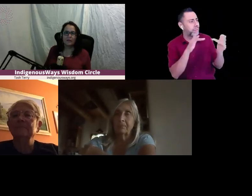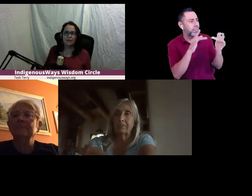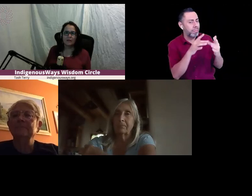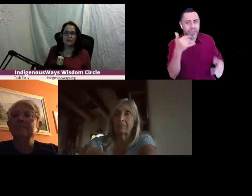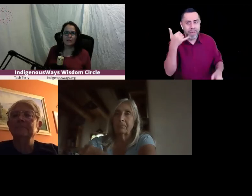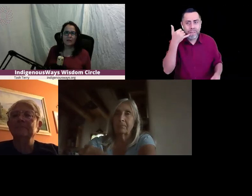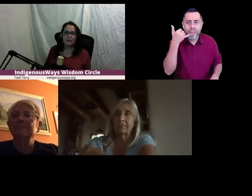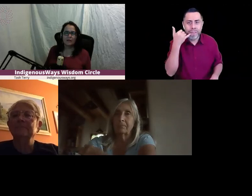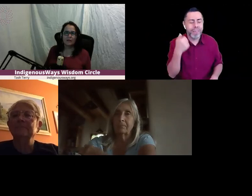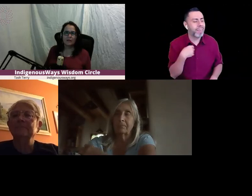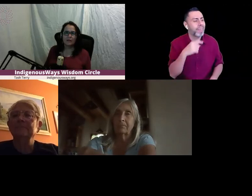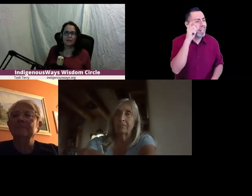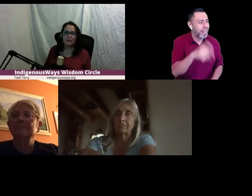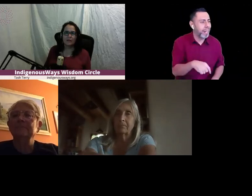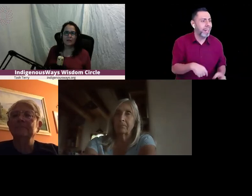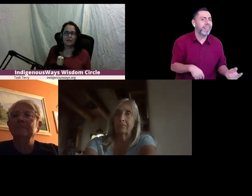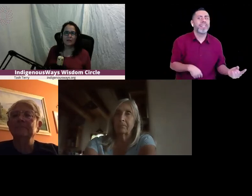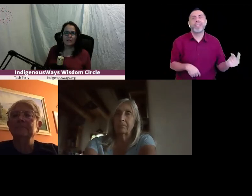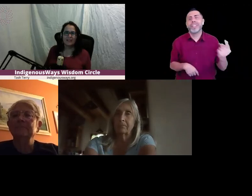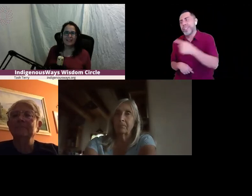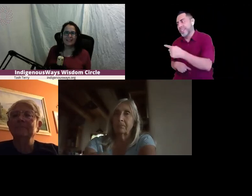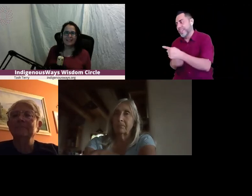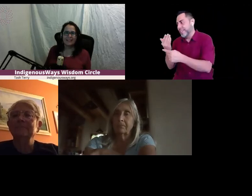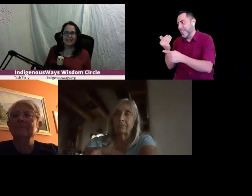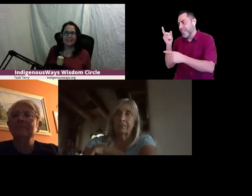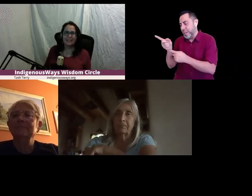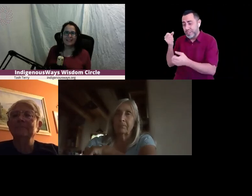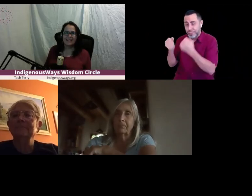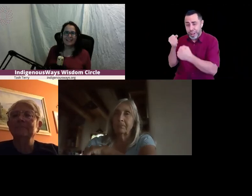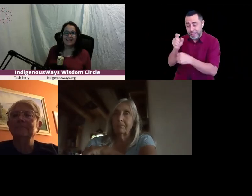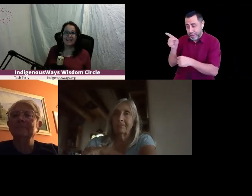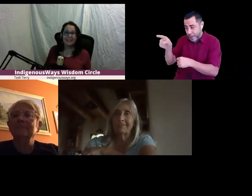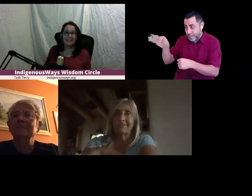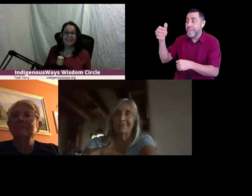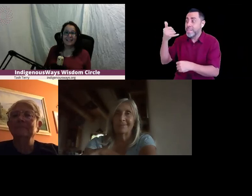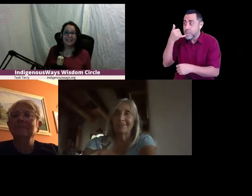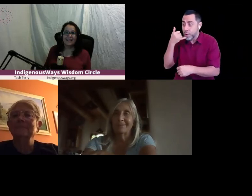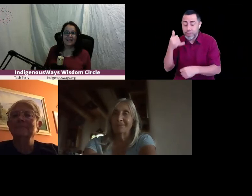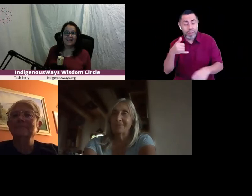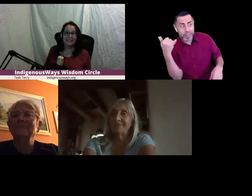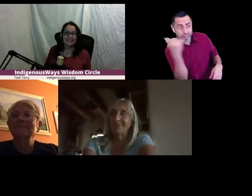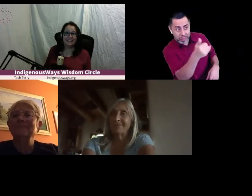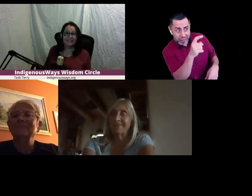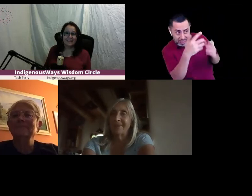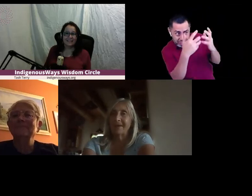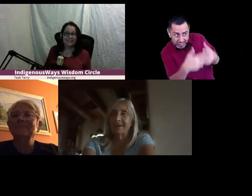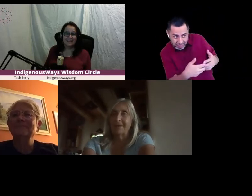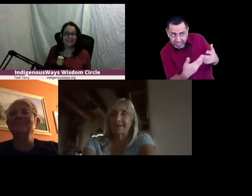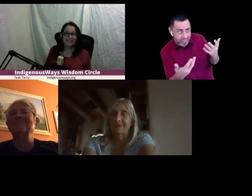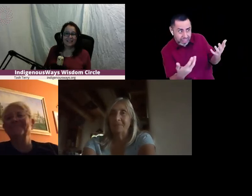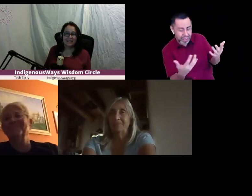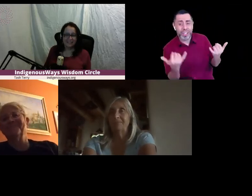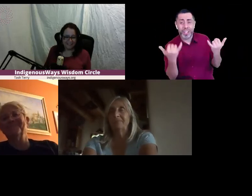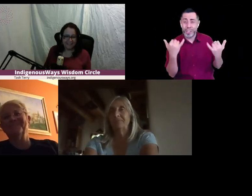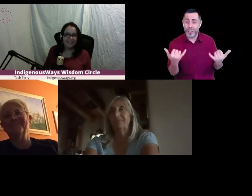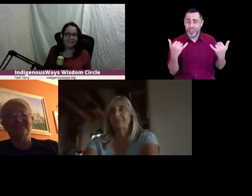go uphill to place this call. So today just didn't work out the way it is.